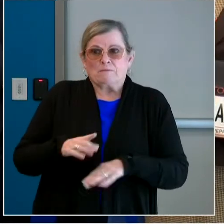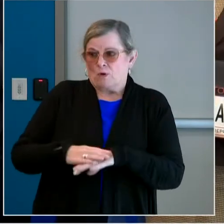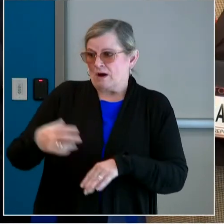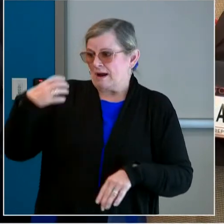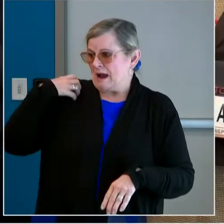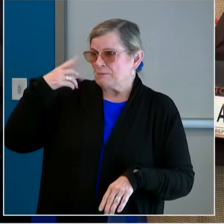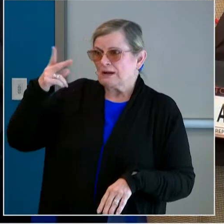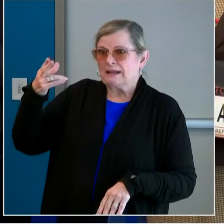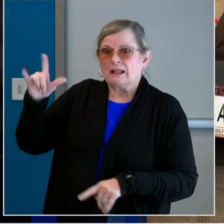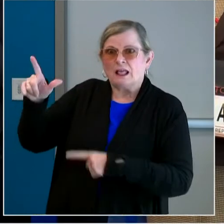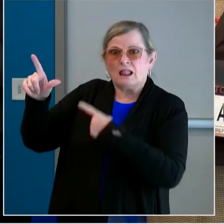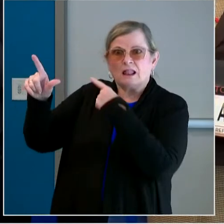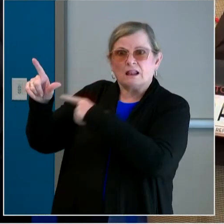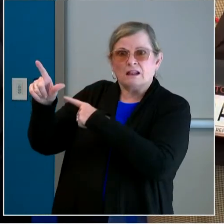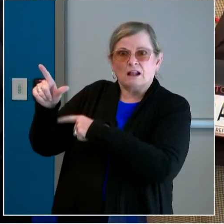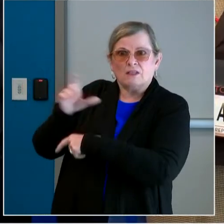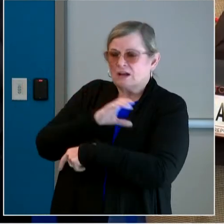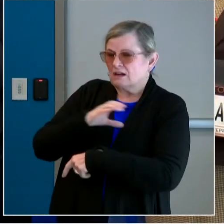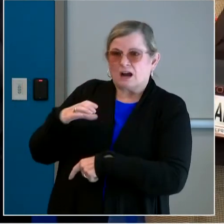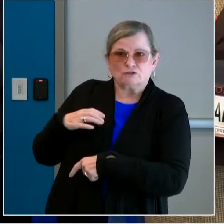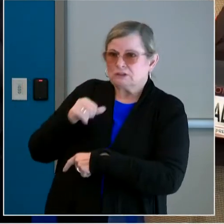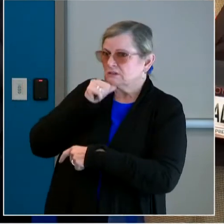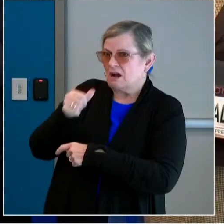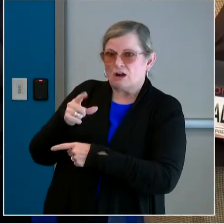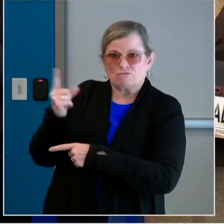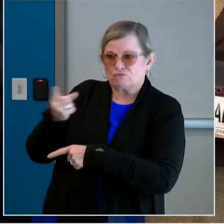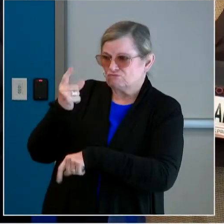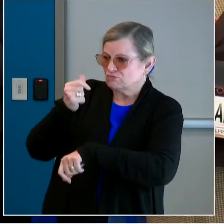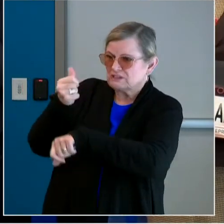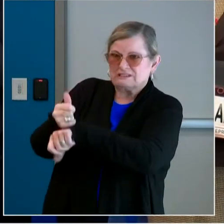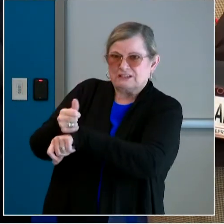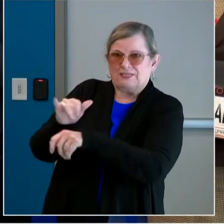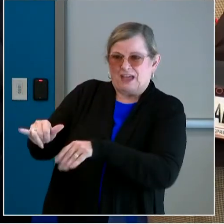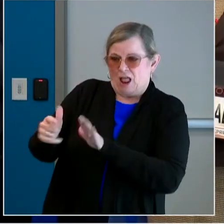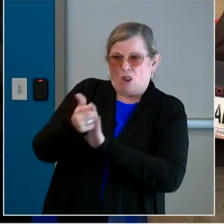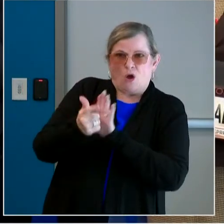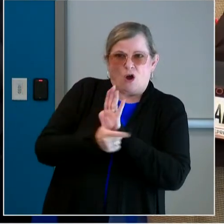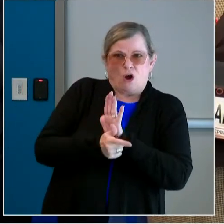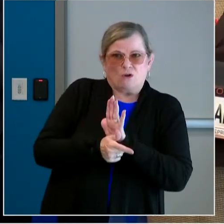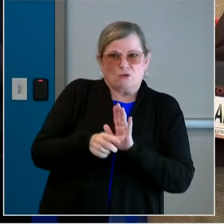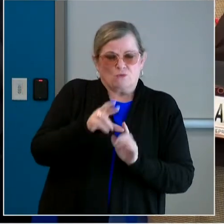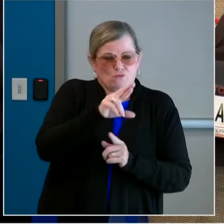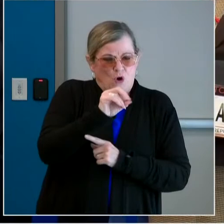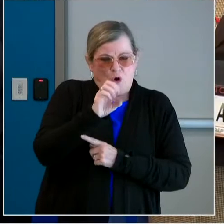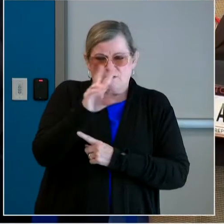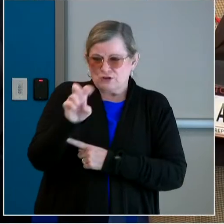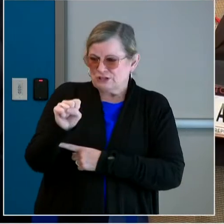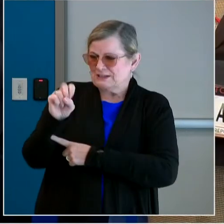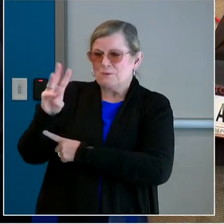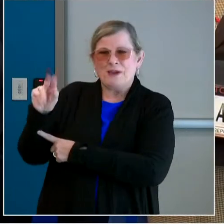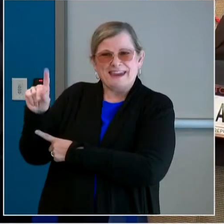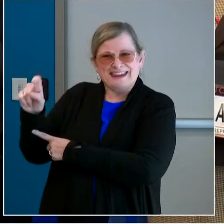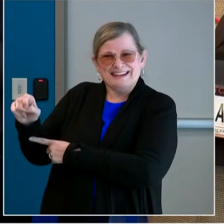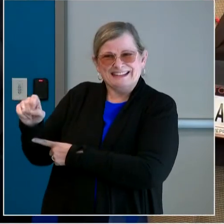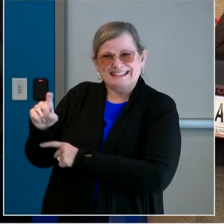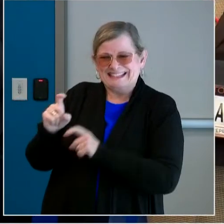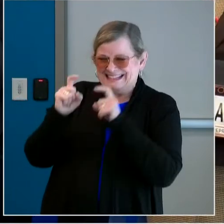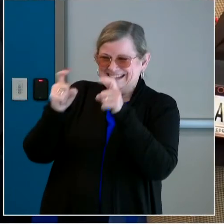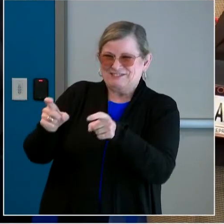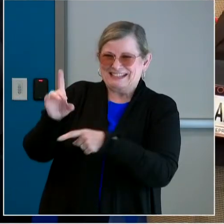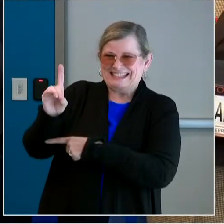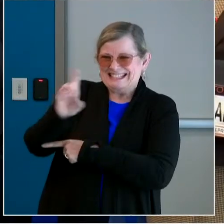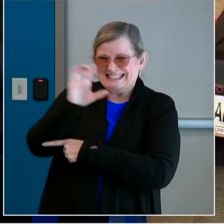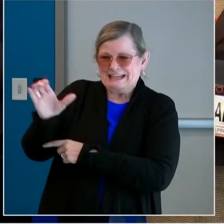Congress not only to codify Roe, but also to give D.C. statehood so that we could protect our residents and the rights even